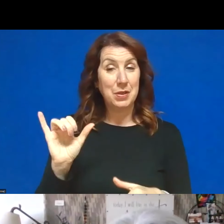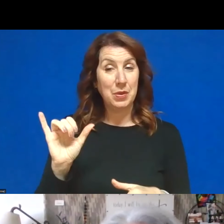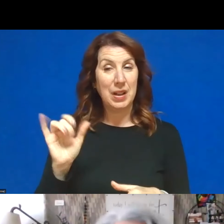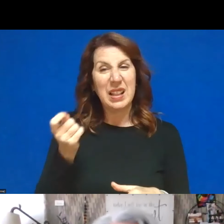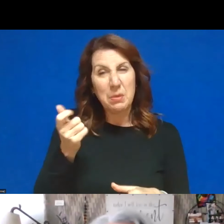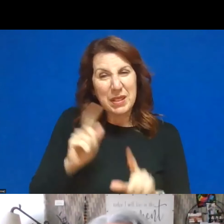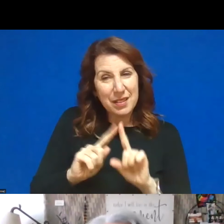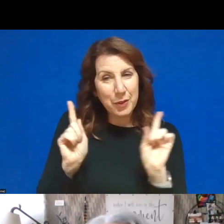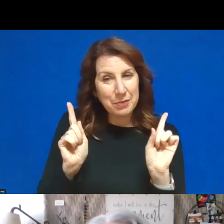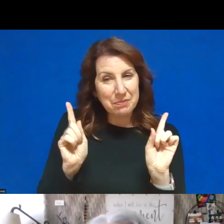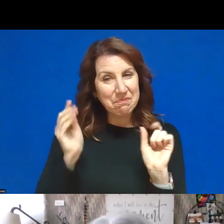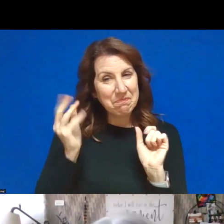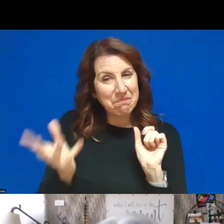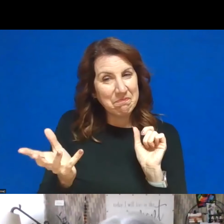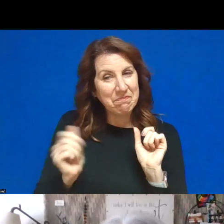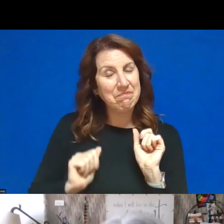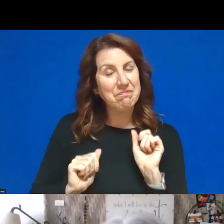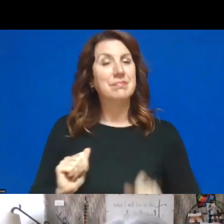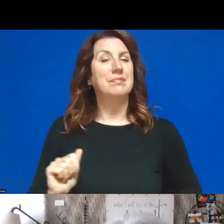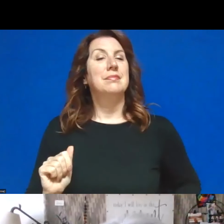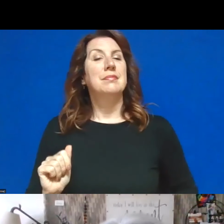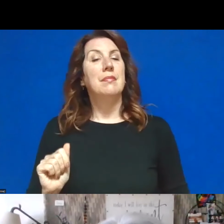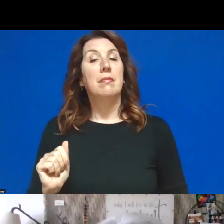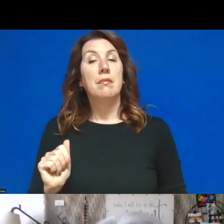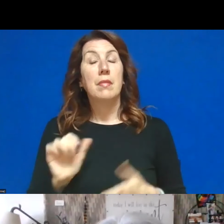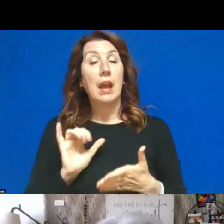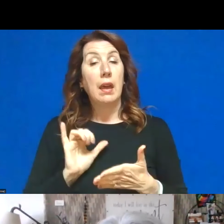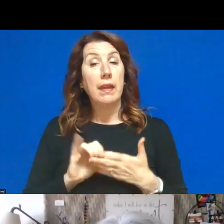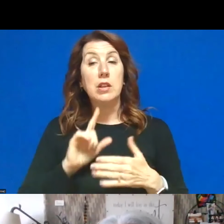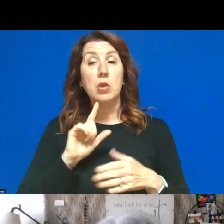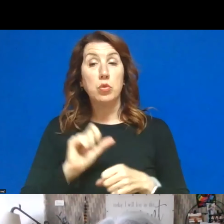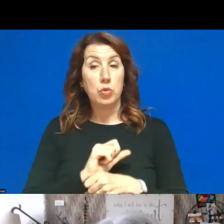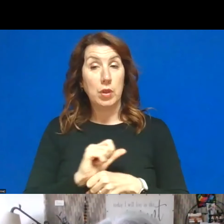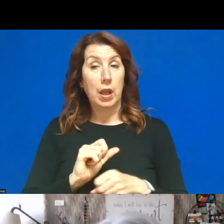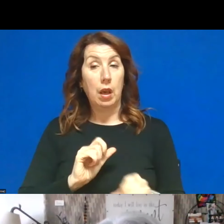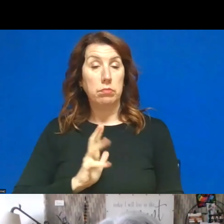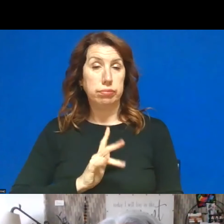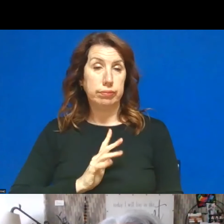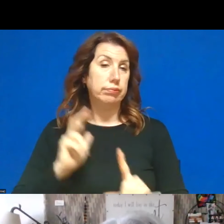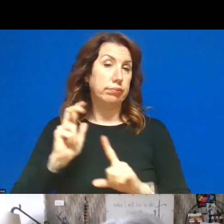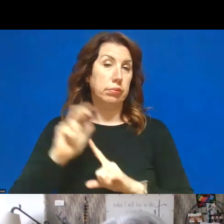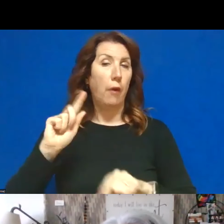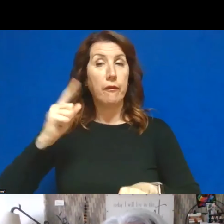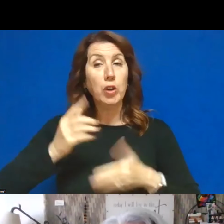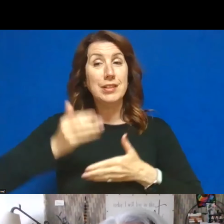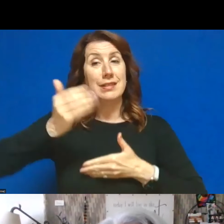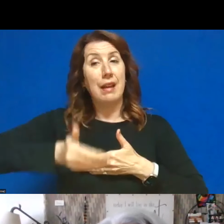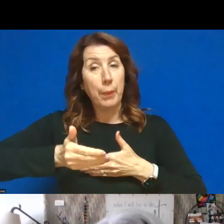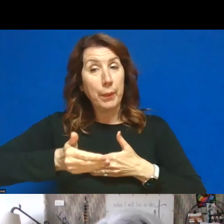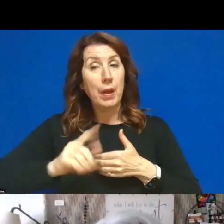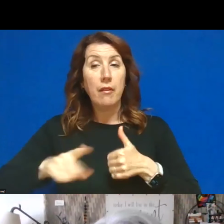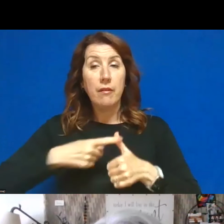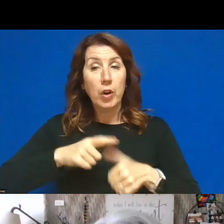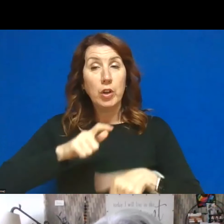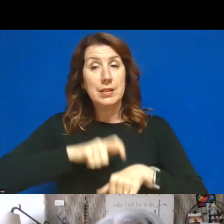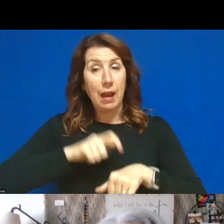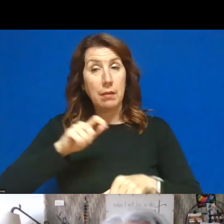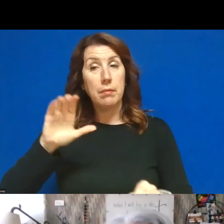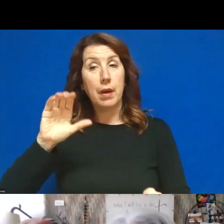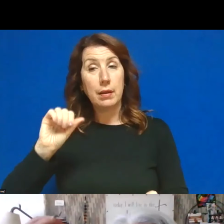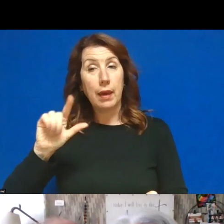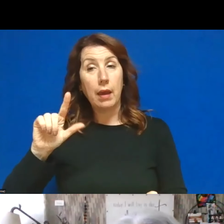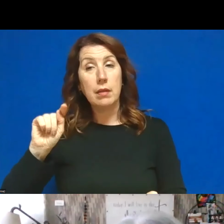bit different. This is really a truly monumental first step, though. It's the first time that we have had Caltrans